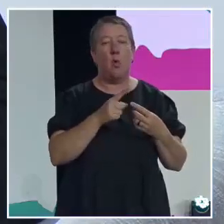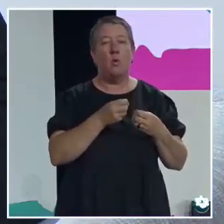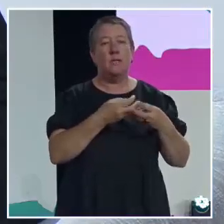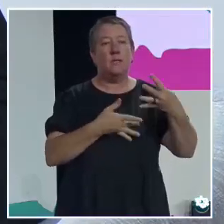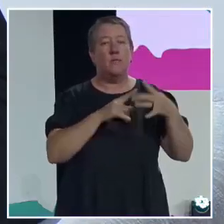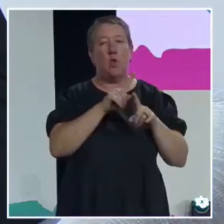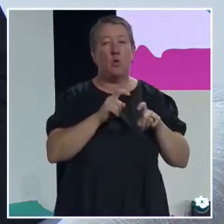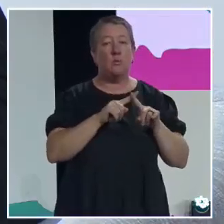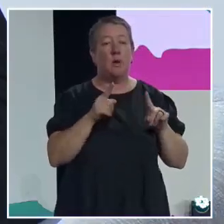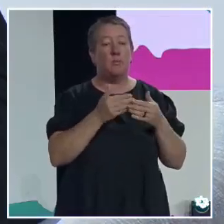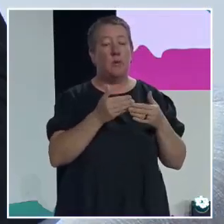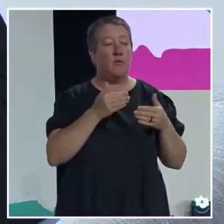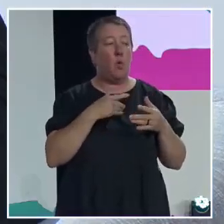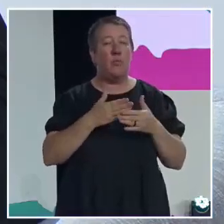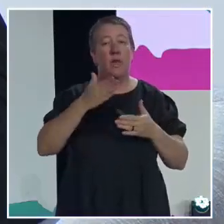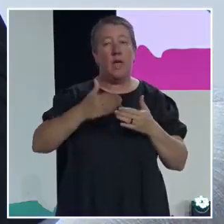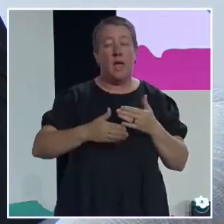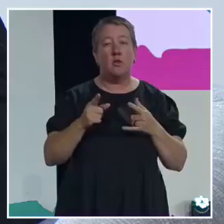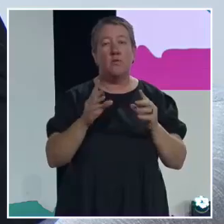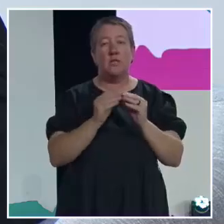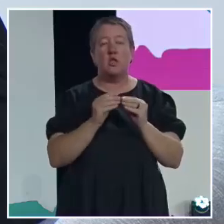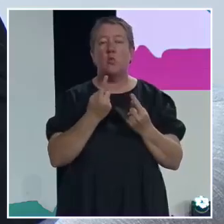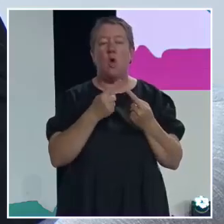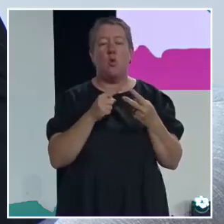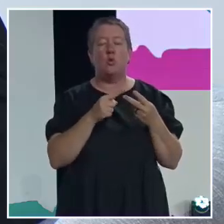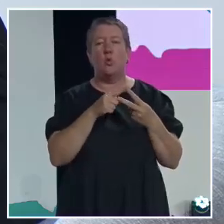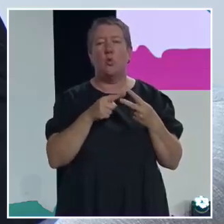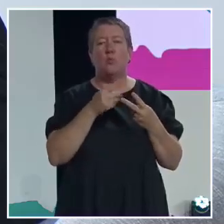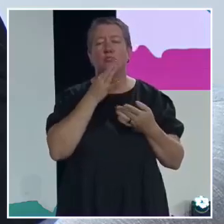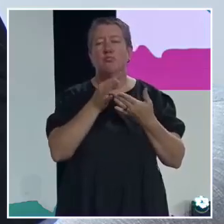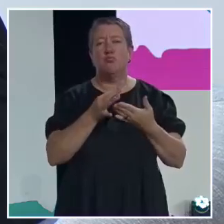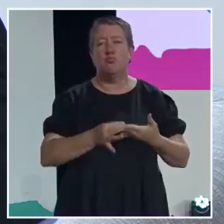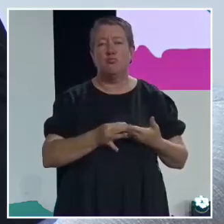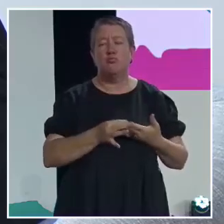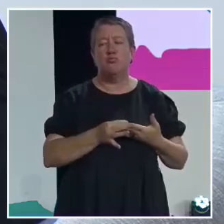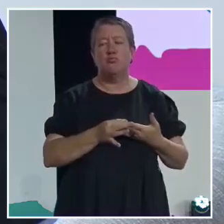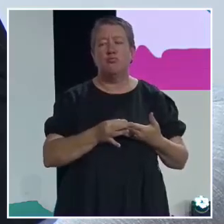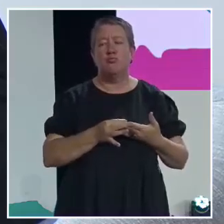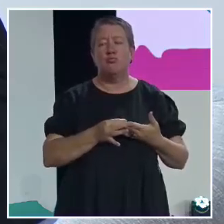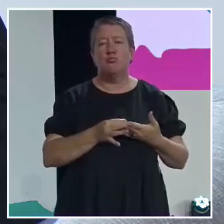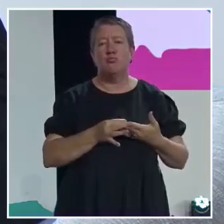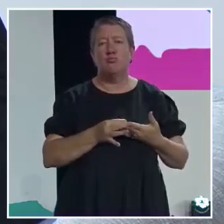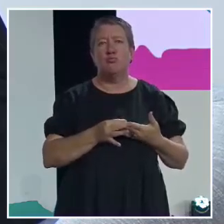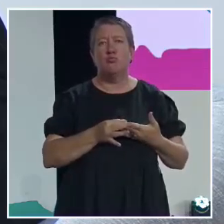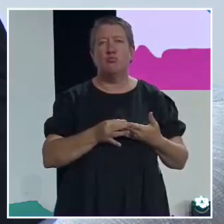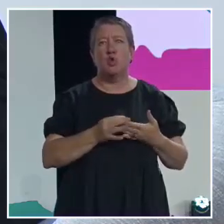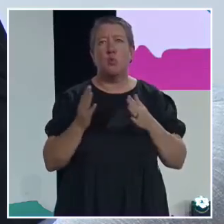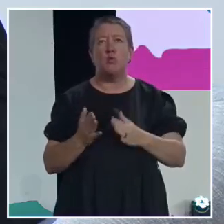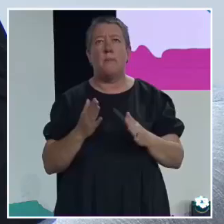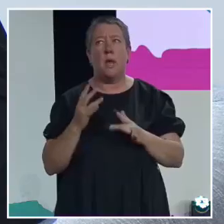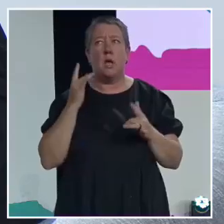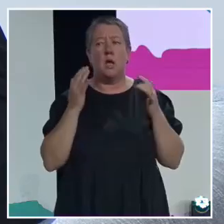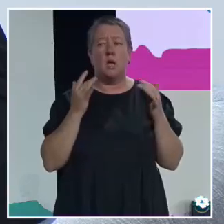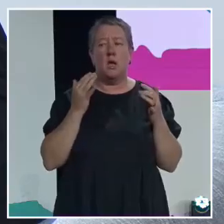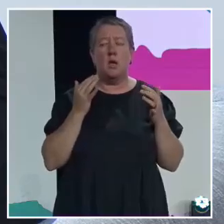to ask you what are the 1 or 2 propositions that you'd like to make and advocate for FFD4 so you can prepare, but you won't be betrayed